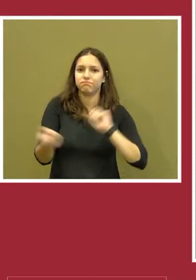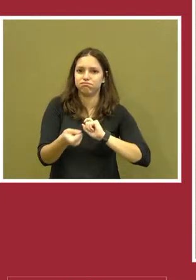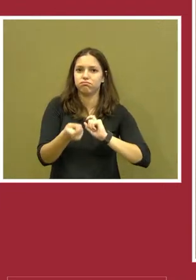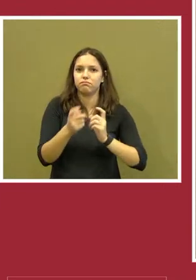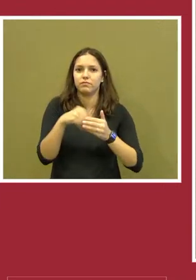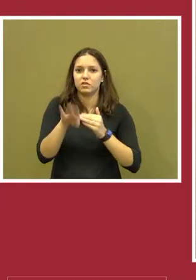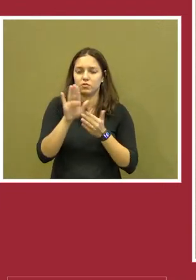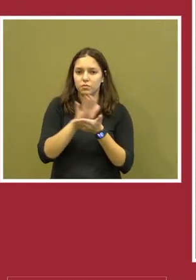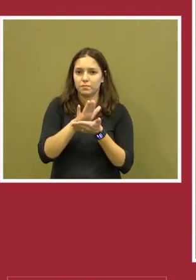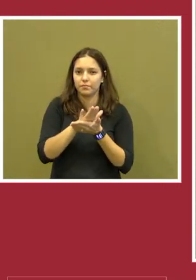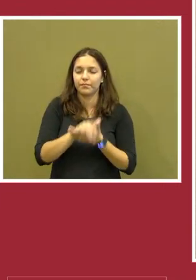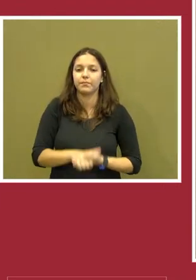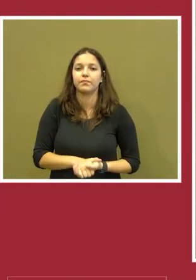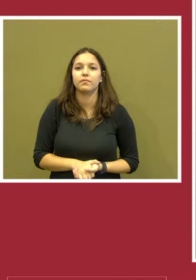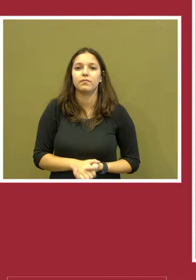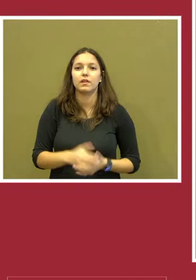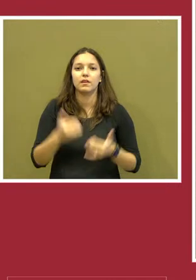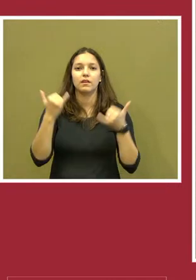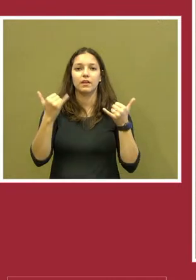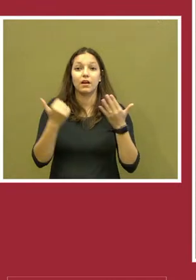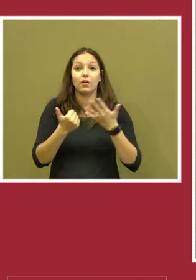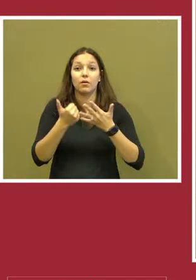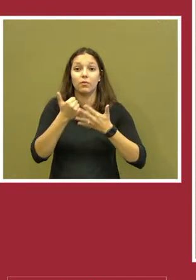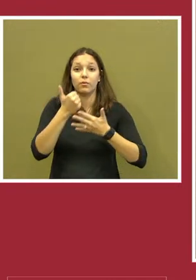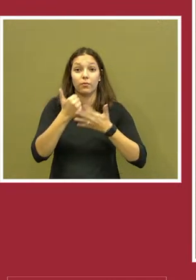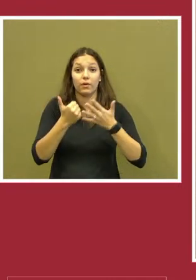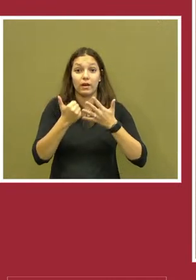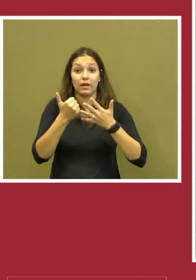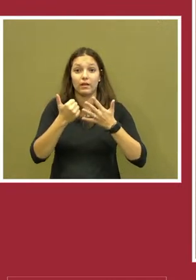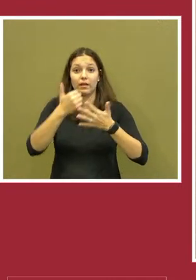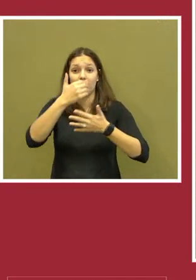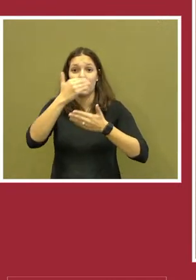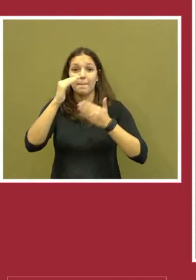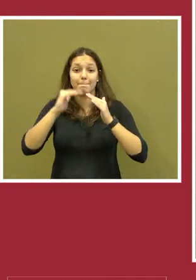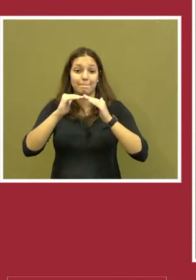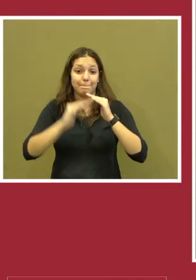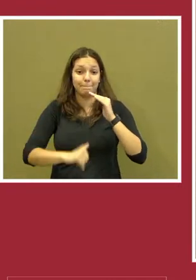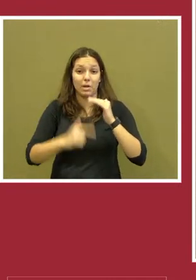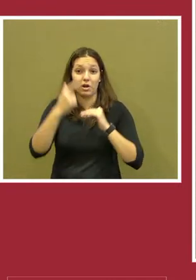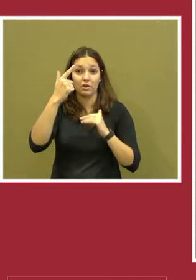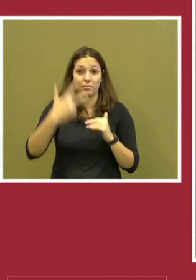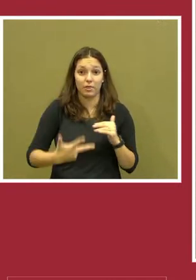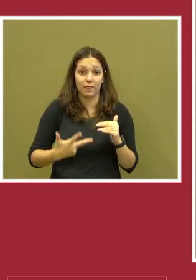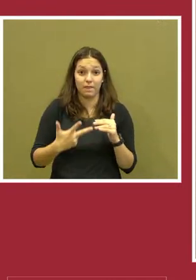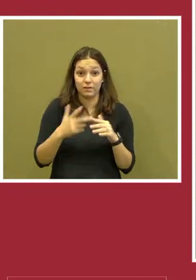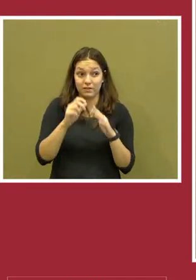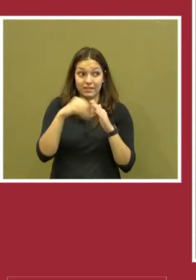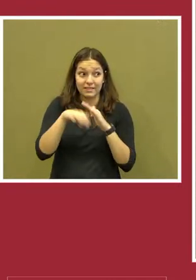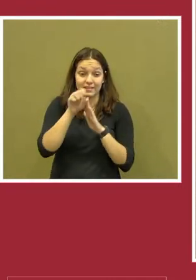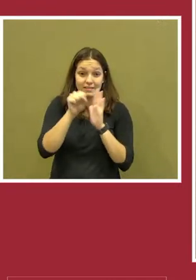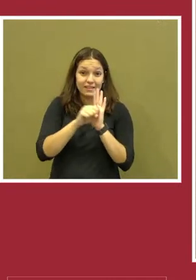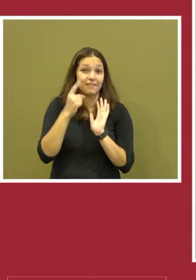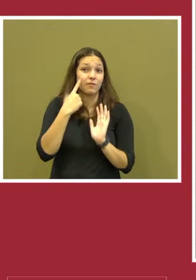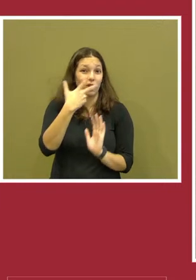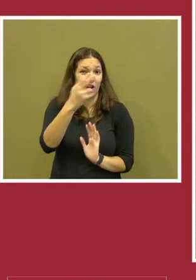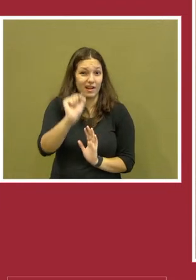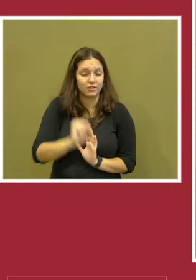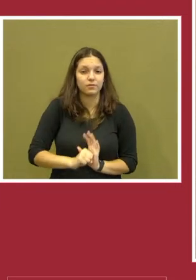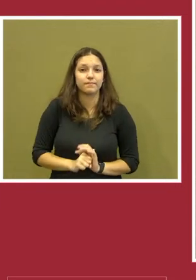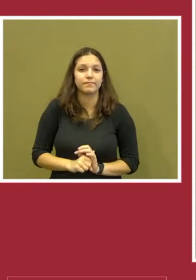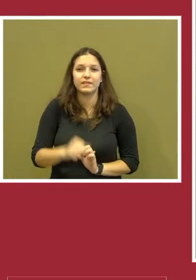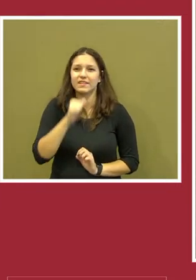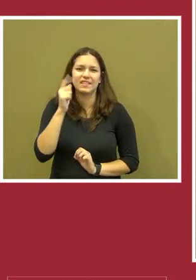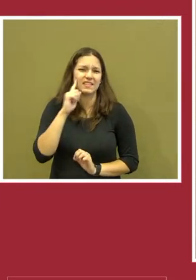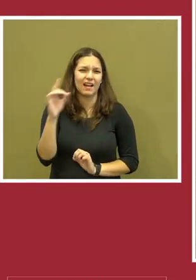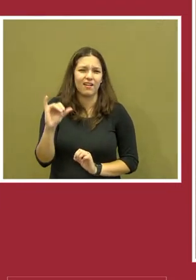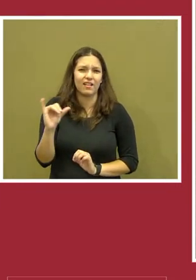the school. We now rank in the bottom third of the state for our high school. That doesn't sound like